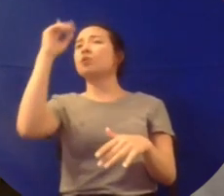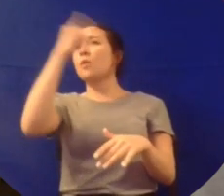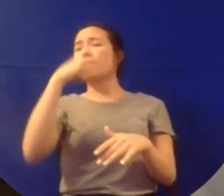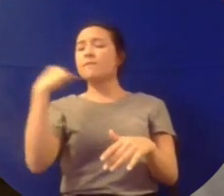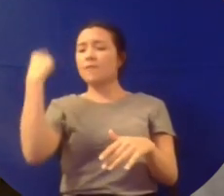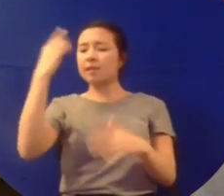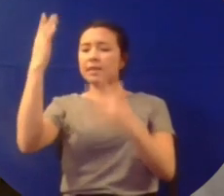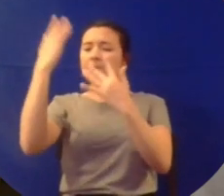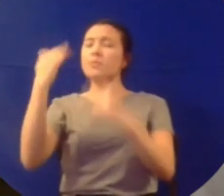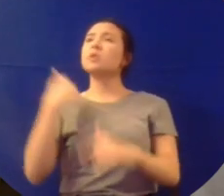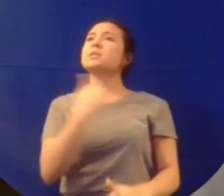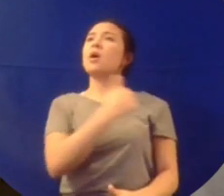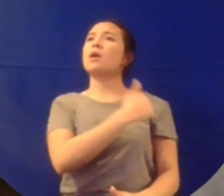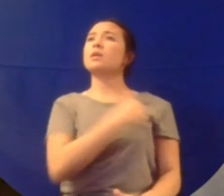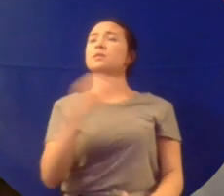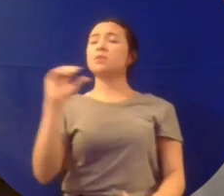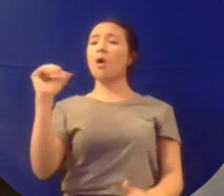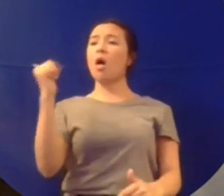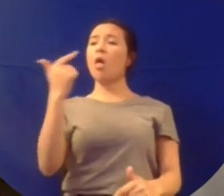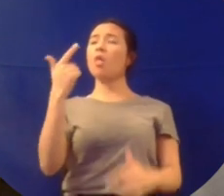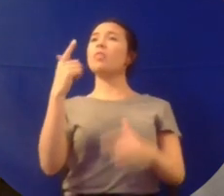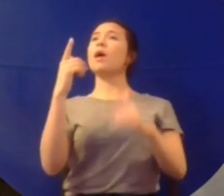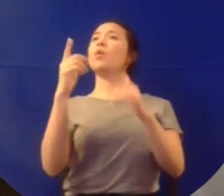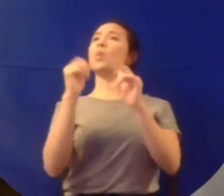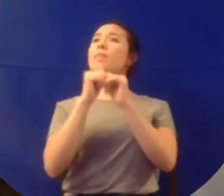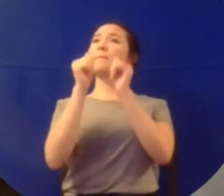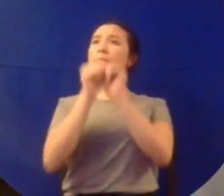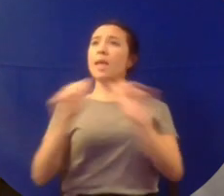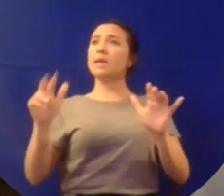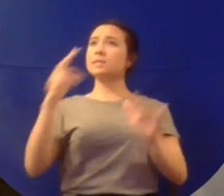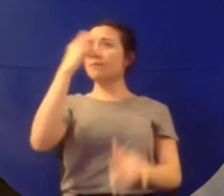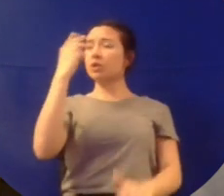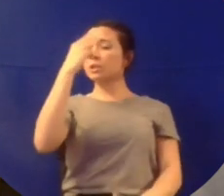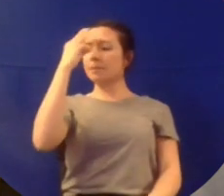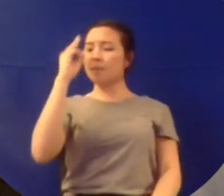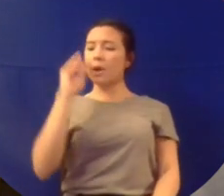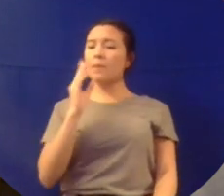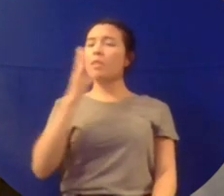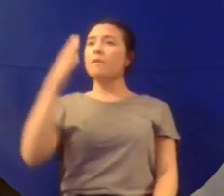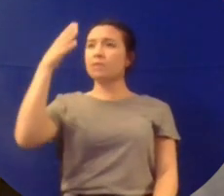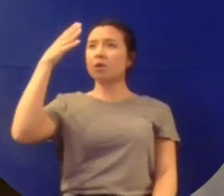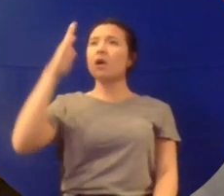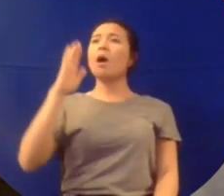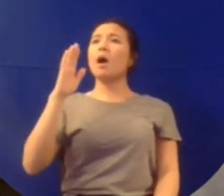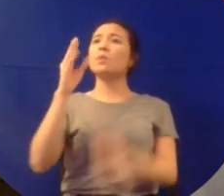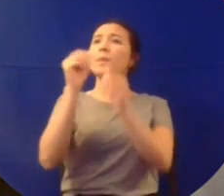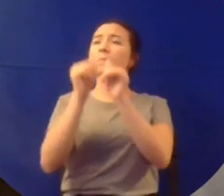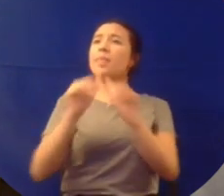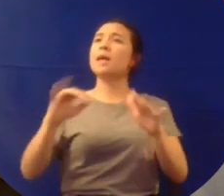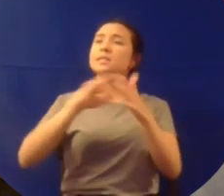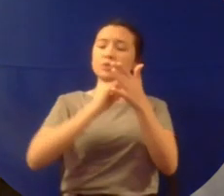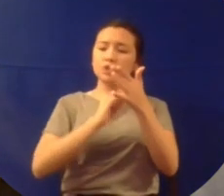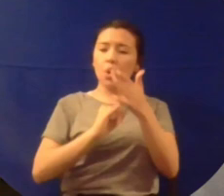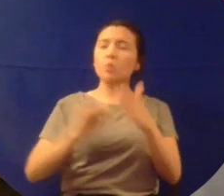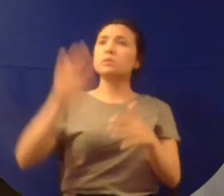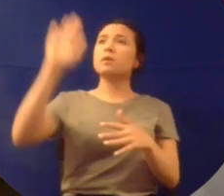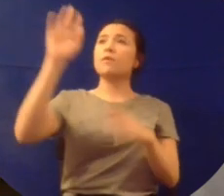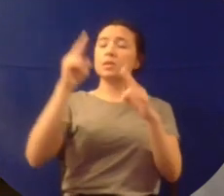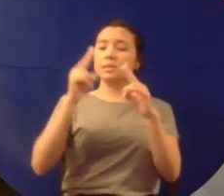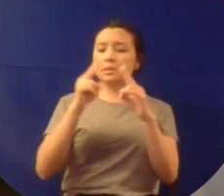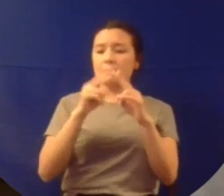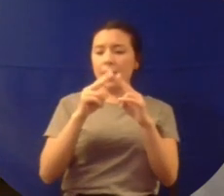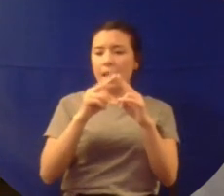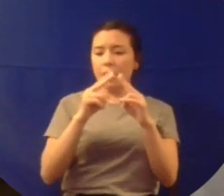Welcome them into the light of your face. Have mercy on us all, that with the Blessed Virgin Mary, Mother of